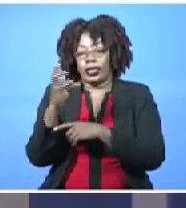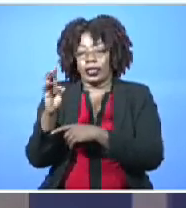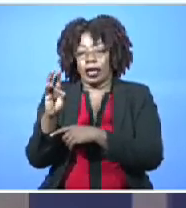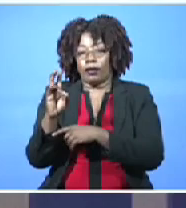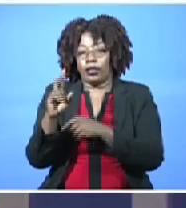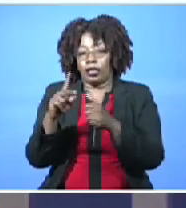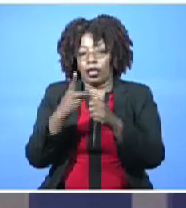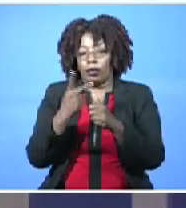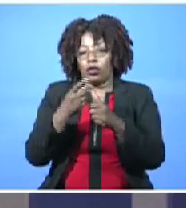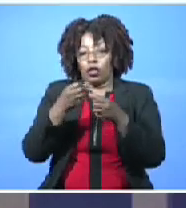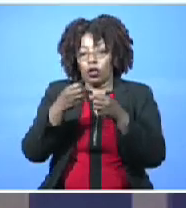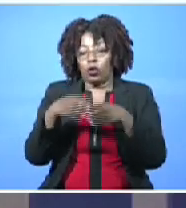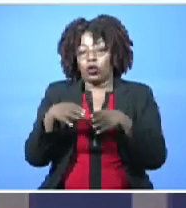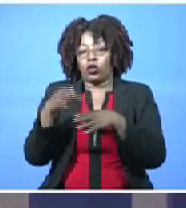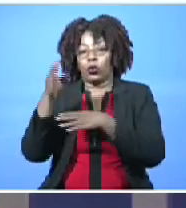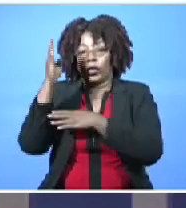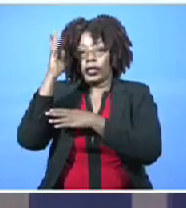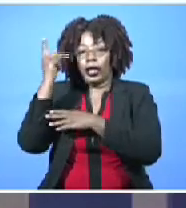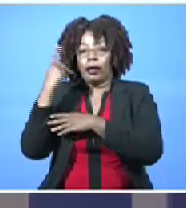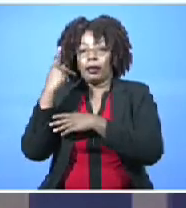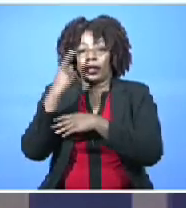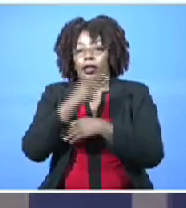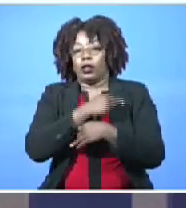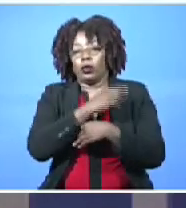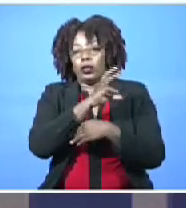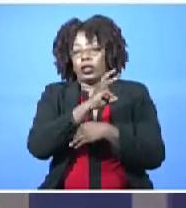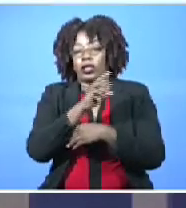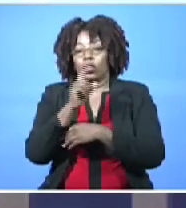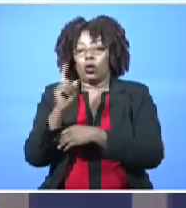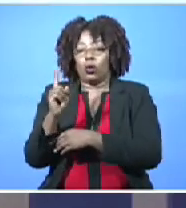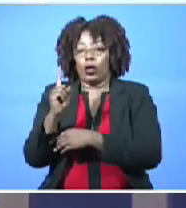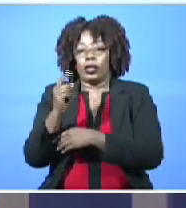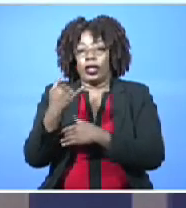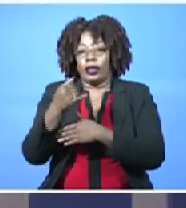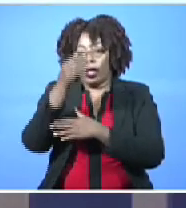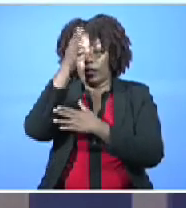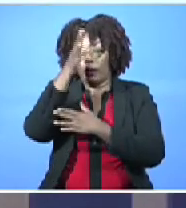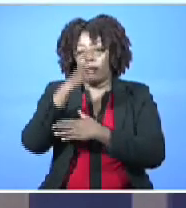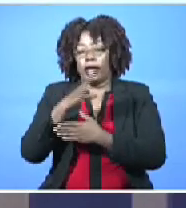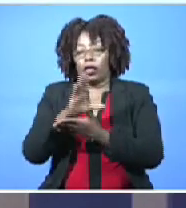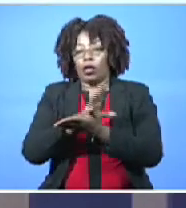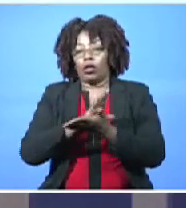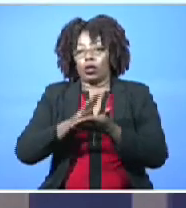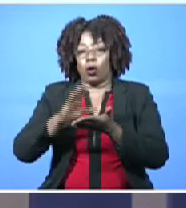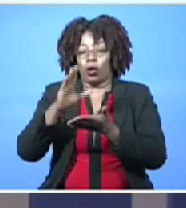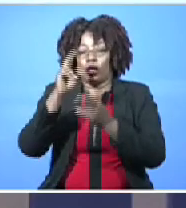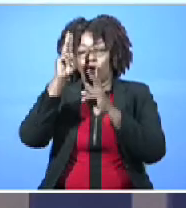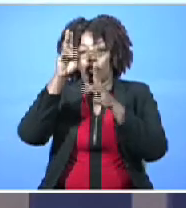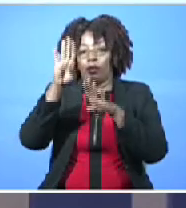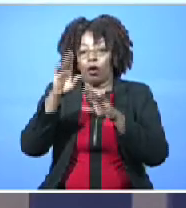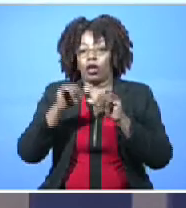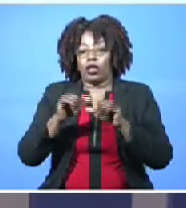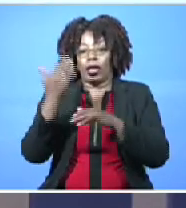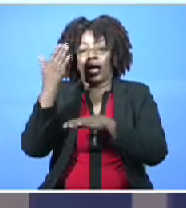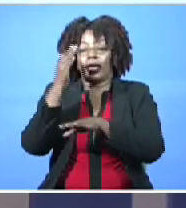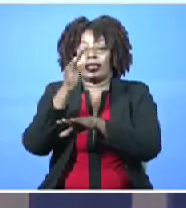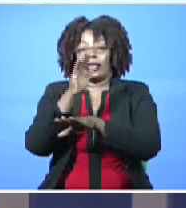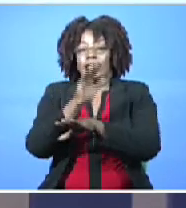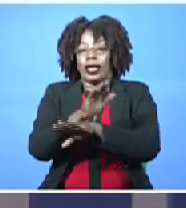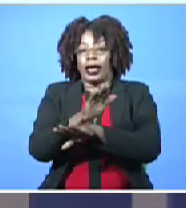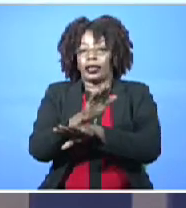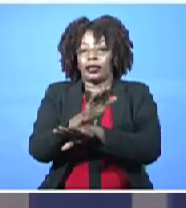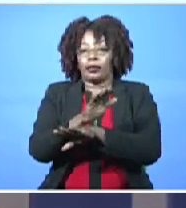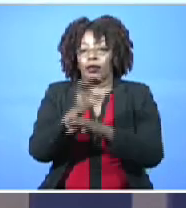out on the losing end with Peggy Rook, 6-1. The men's college volleyball season continuing last night. The University of Charleston, they